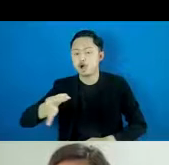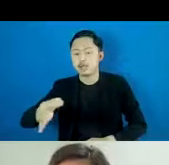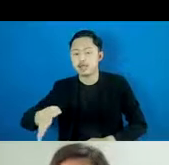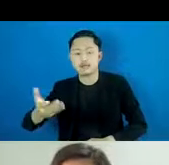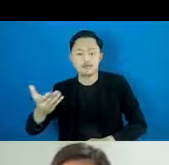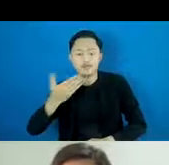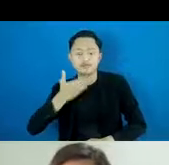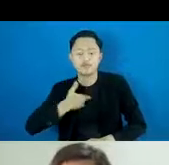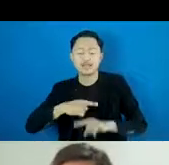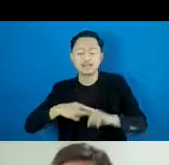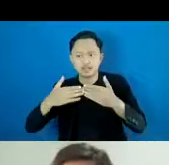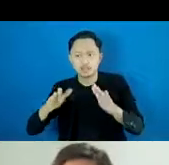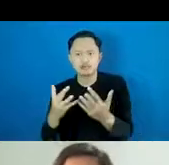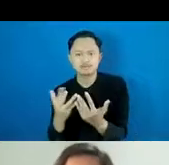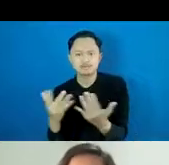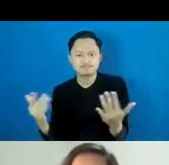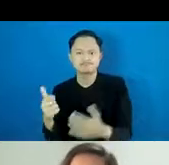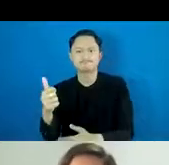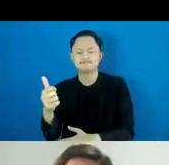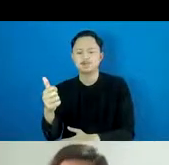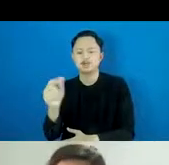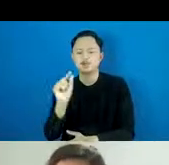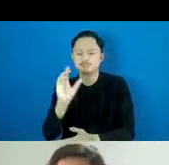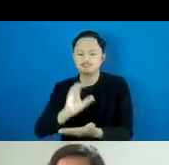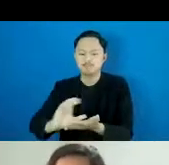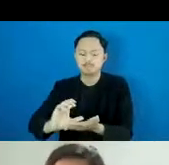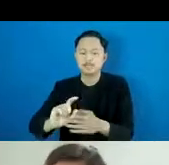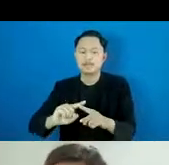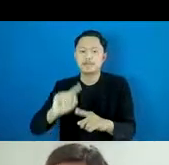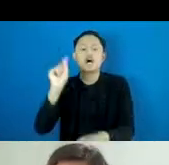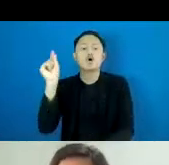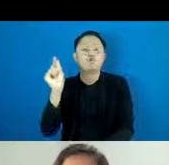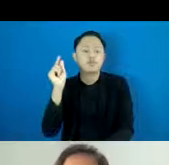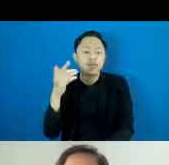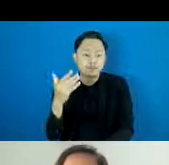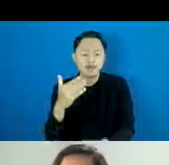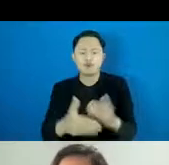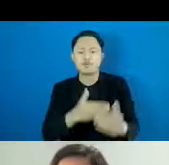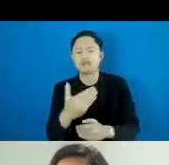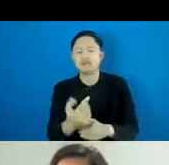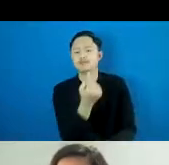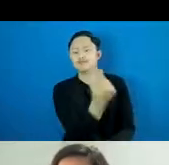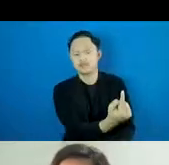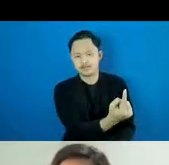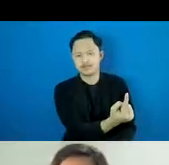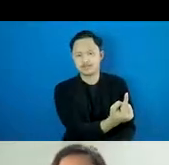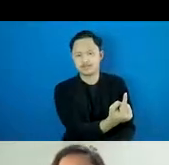public, such as the municipality itself, but generally it's a private operator that has to